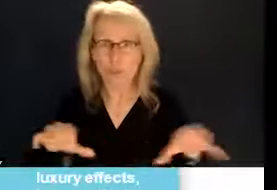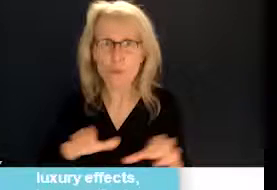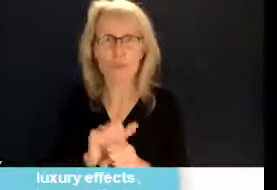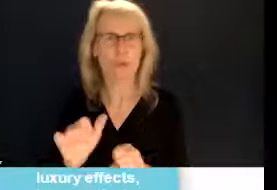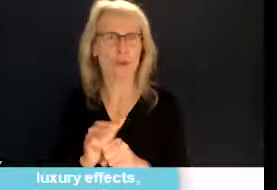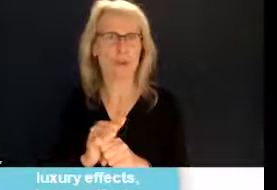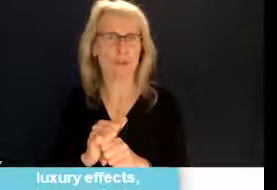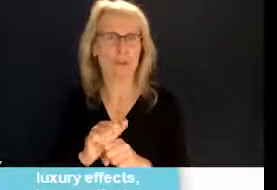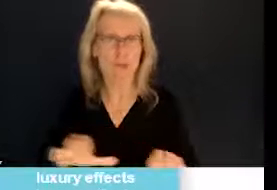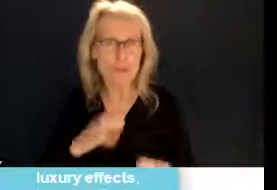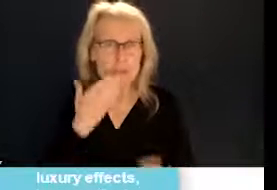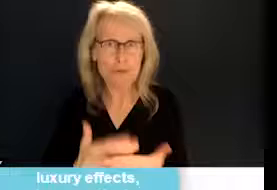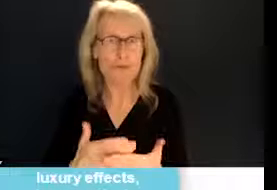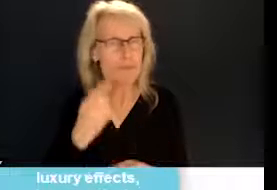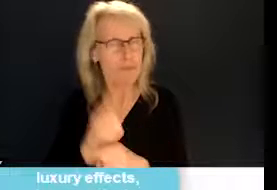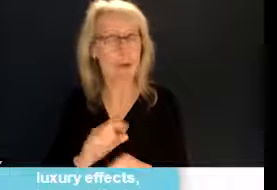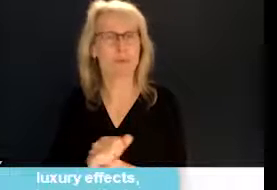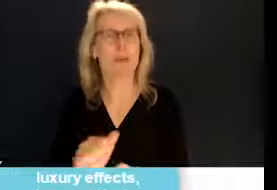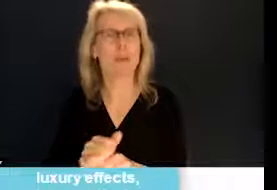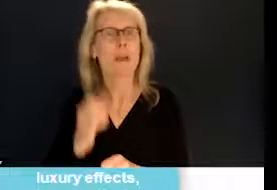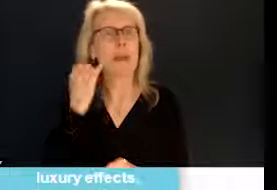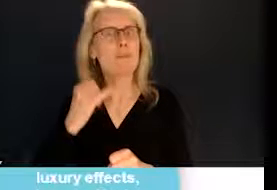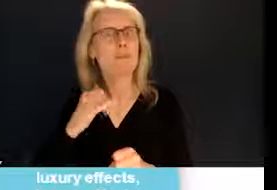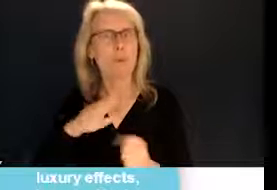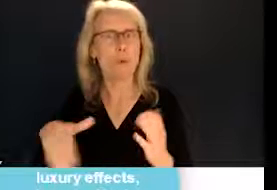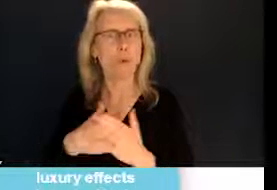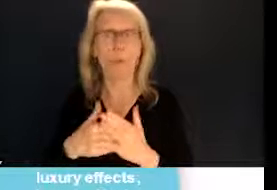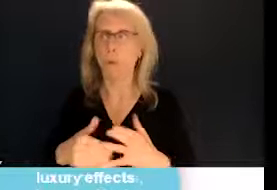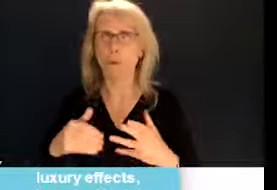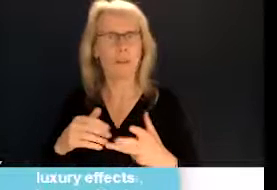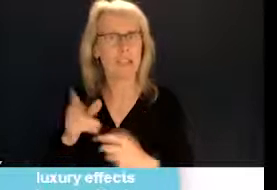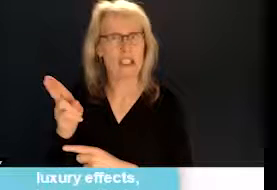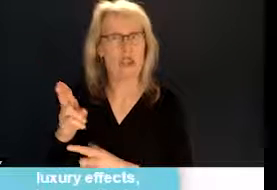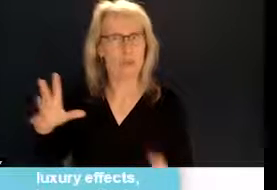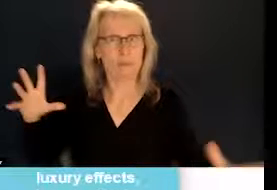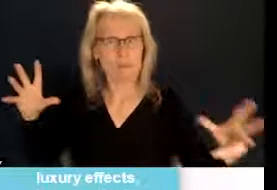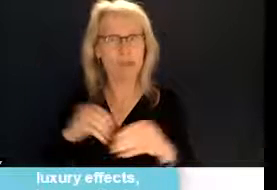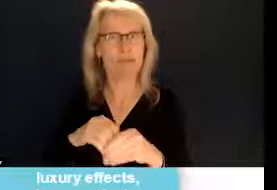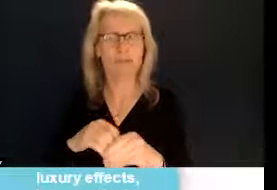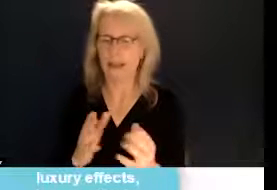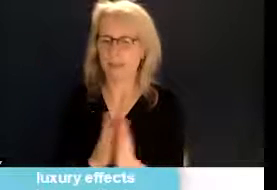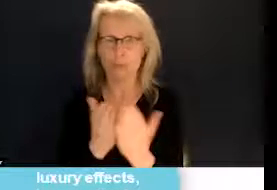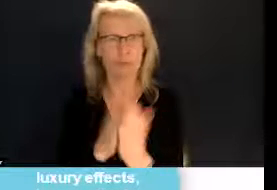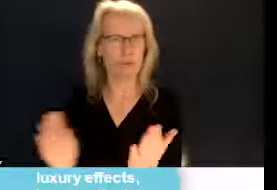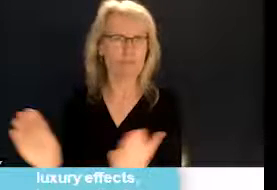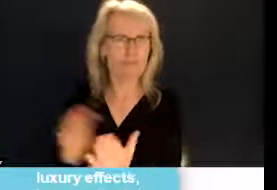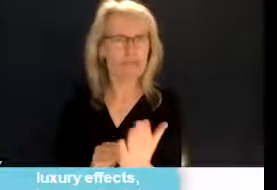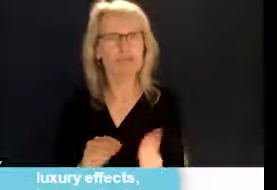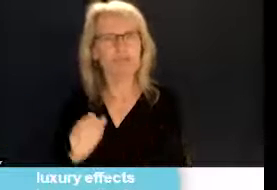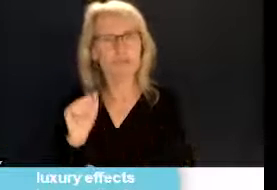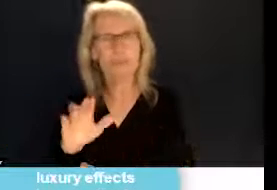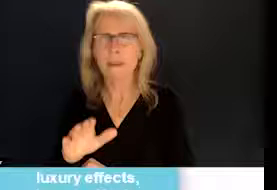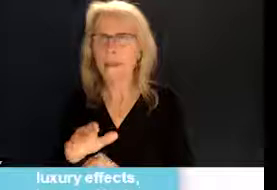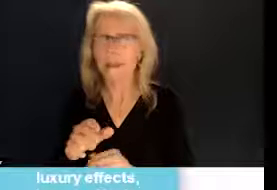and said, what would it look like if we took this entire narrative and smacked it into a book, right? If we were to start and